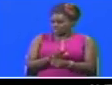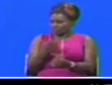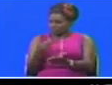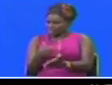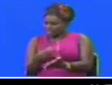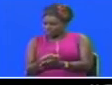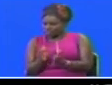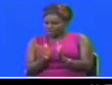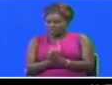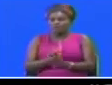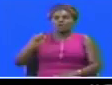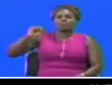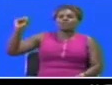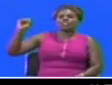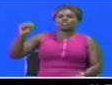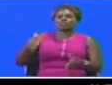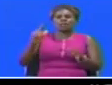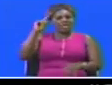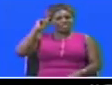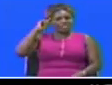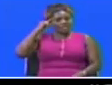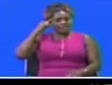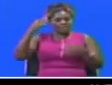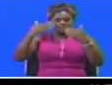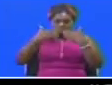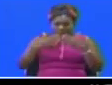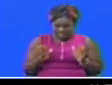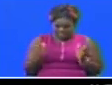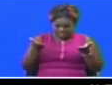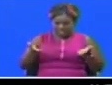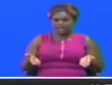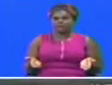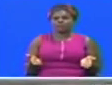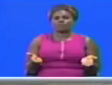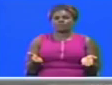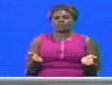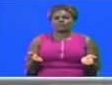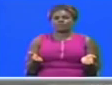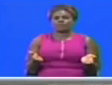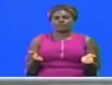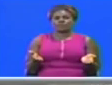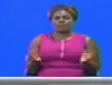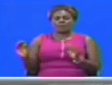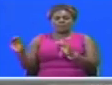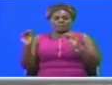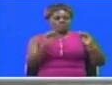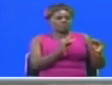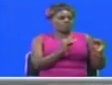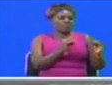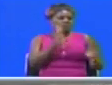financially and politically. I think that is where we'll have to wrap it from this end. Over to you, Betty, in